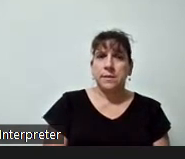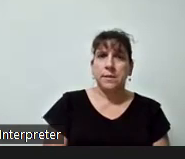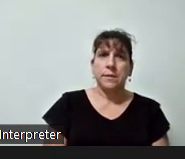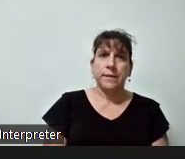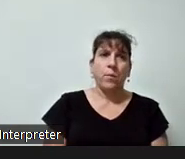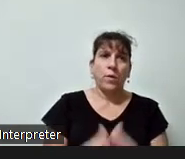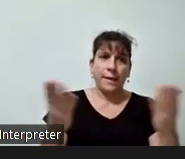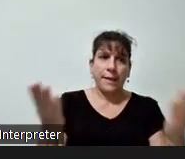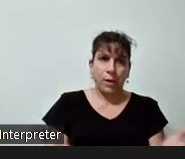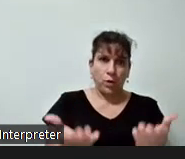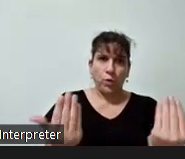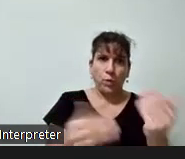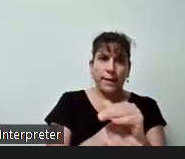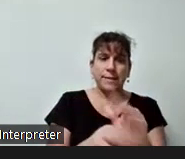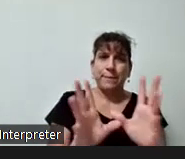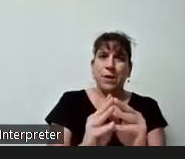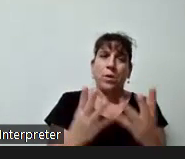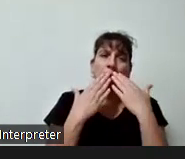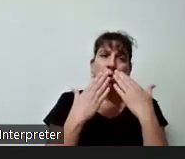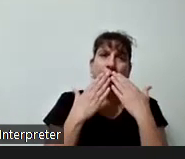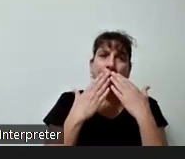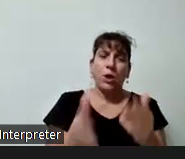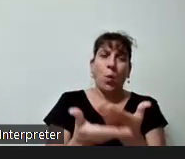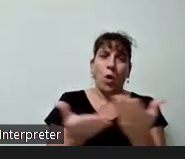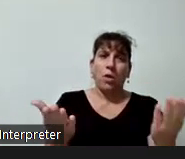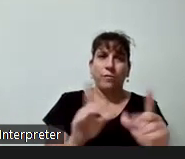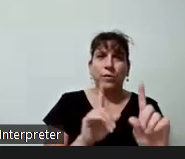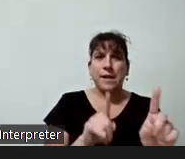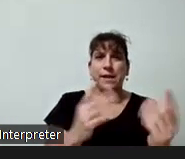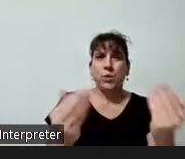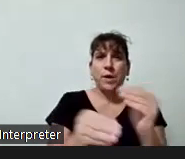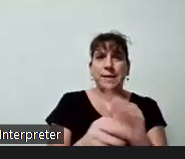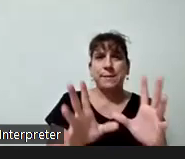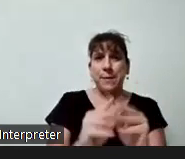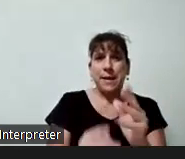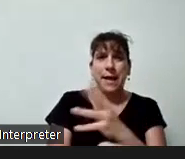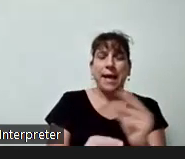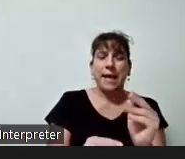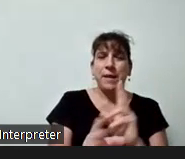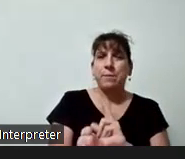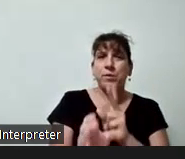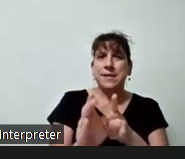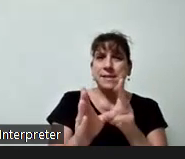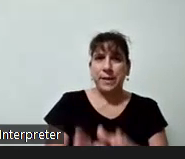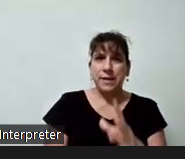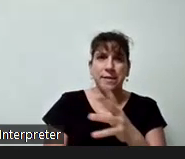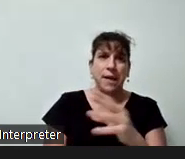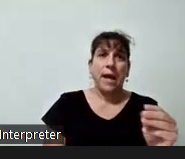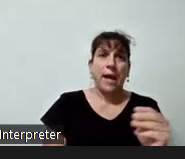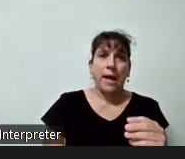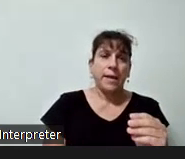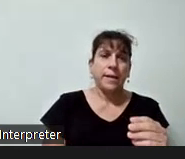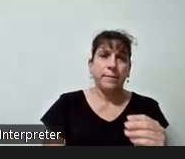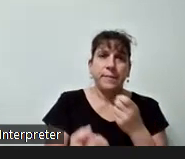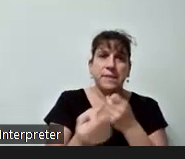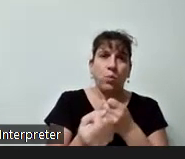present in tonight's meeting. So definitely want to thank you guys for attending tonight's meeting and being participants and being